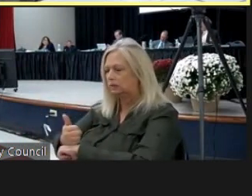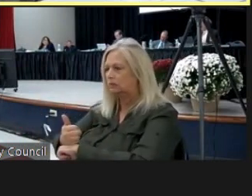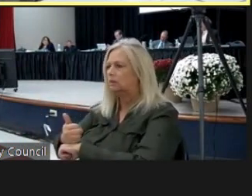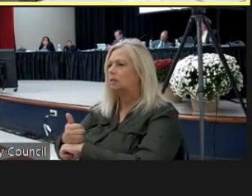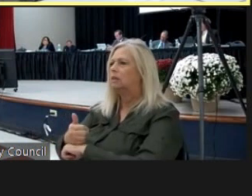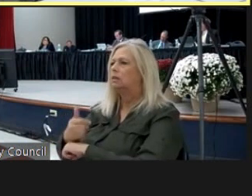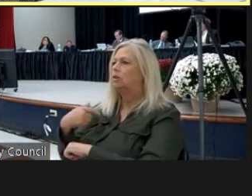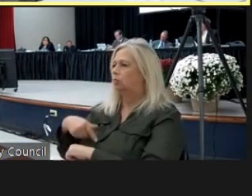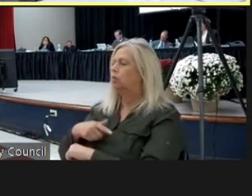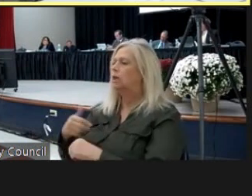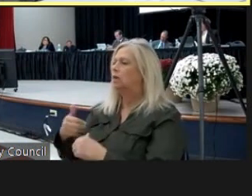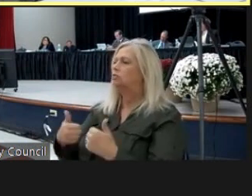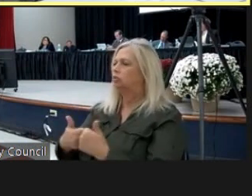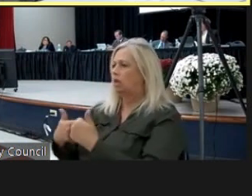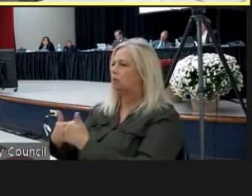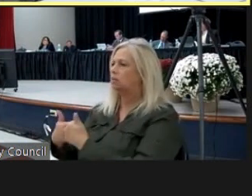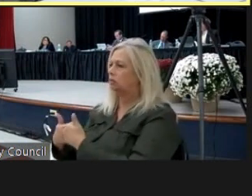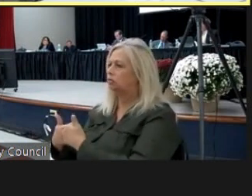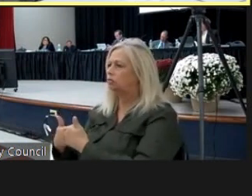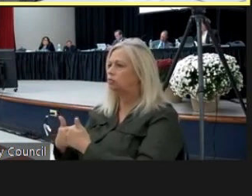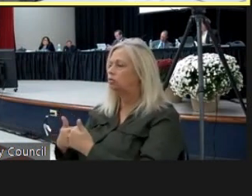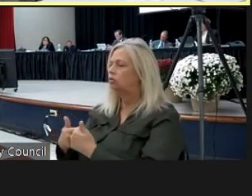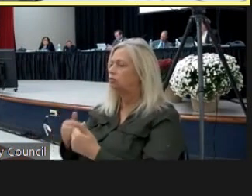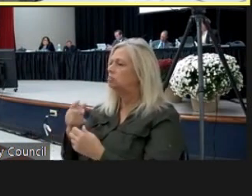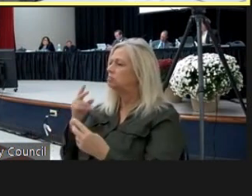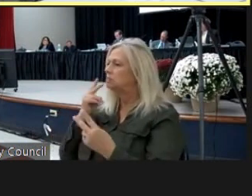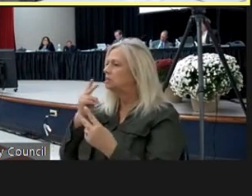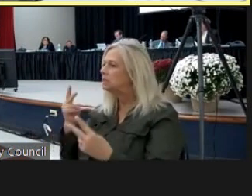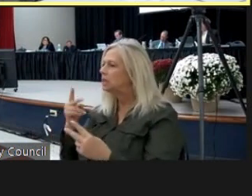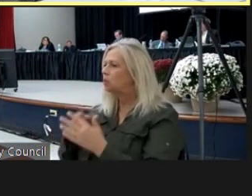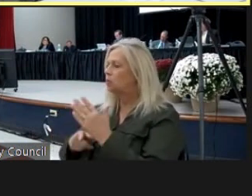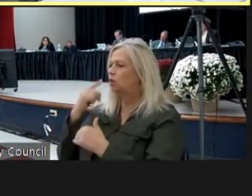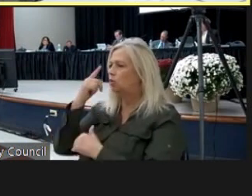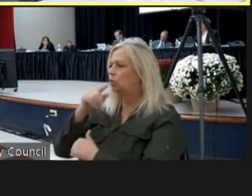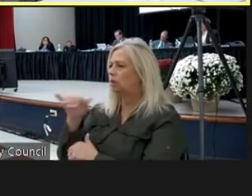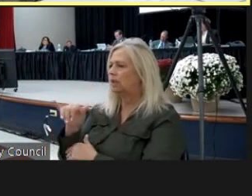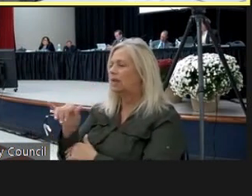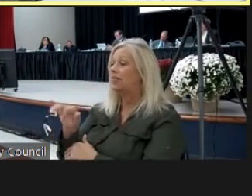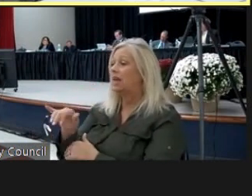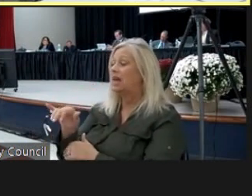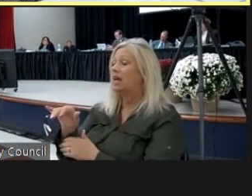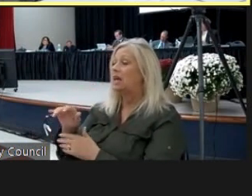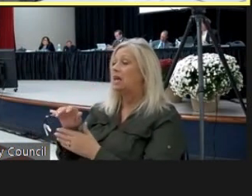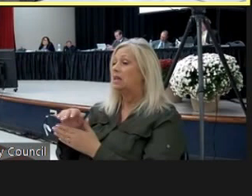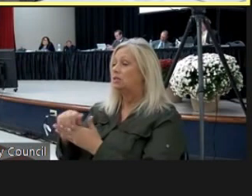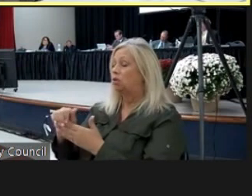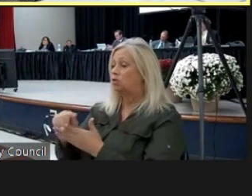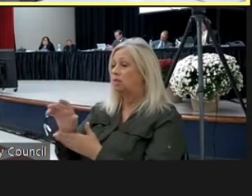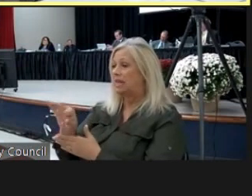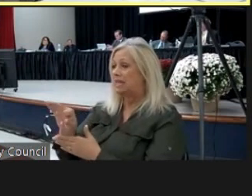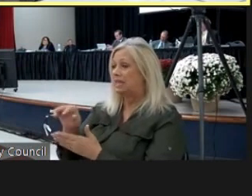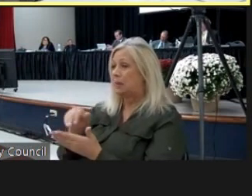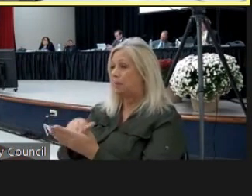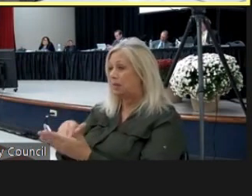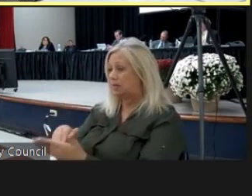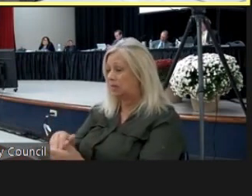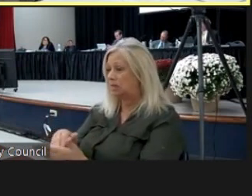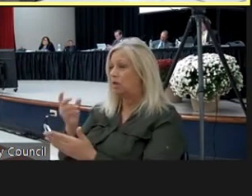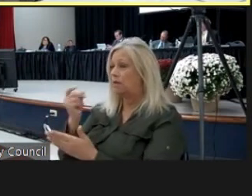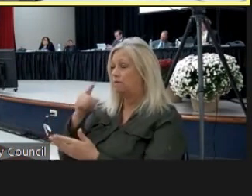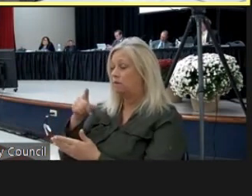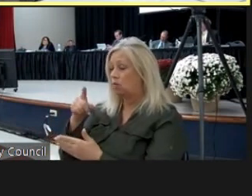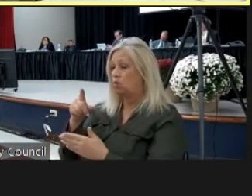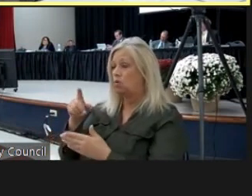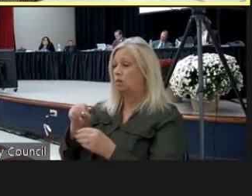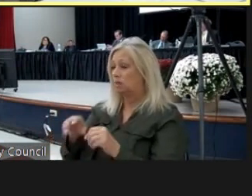we're challenged to speak to exactly what that's going to look like. The number that I showed you, the 19 million on a per space basis with all in